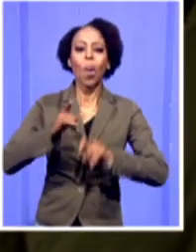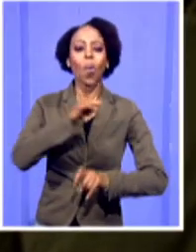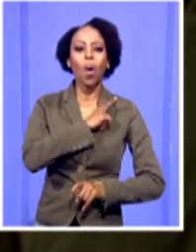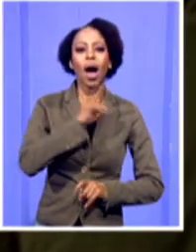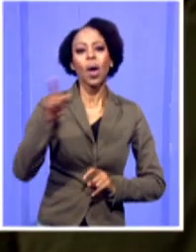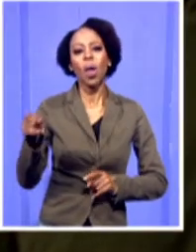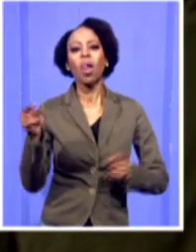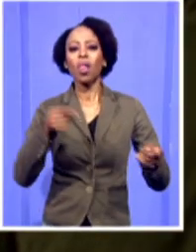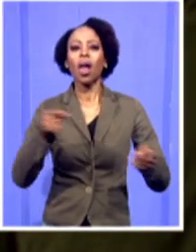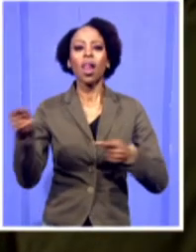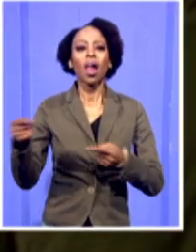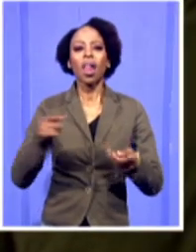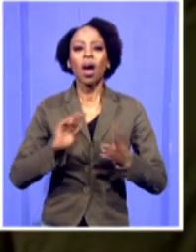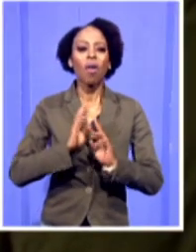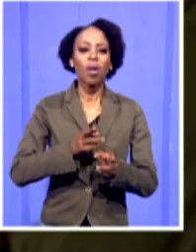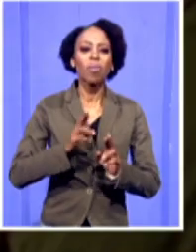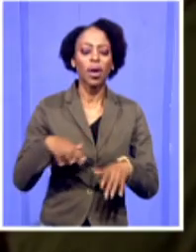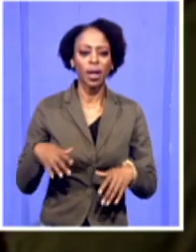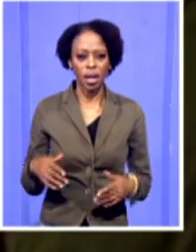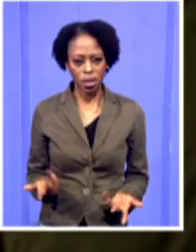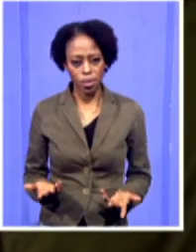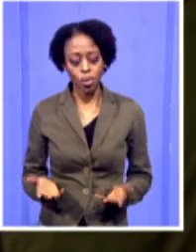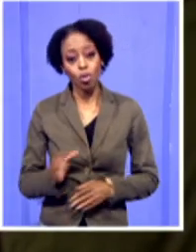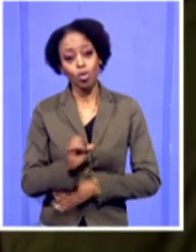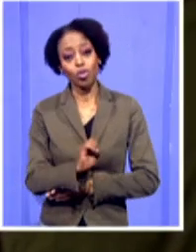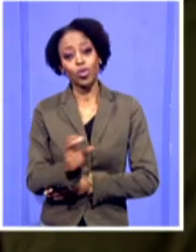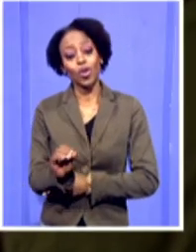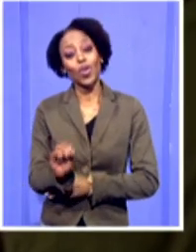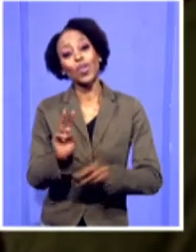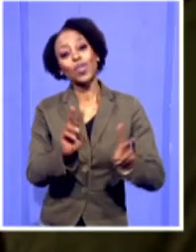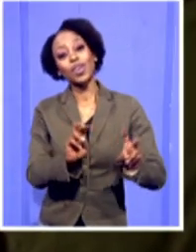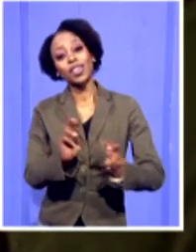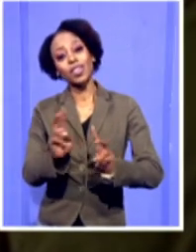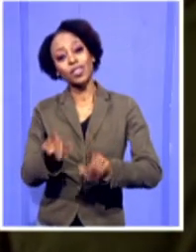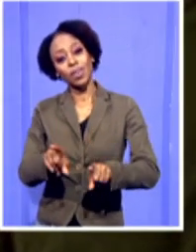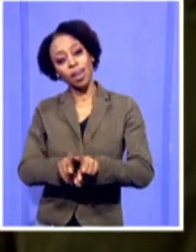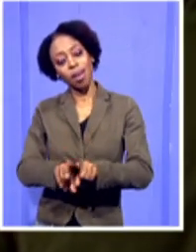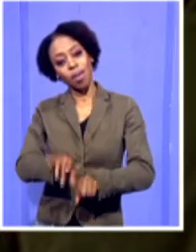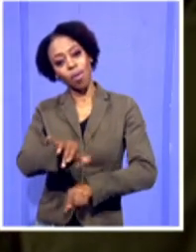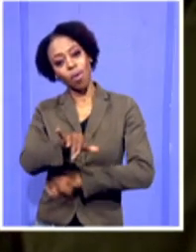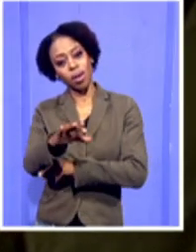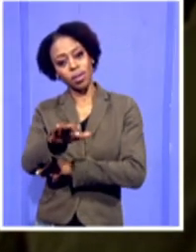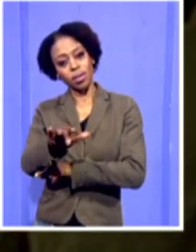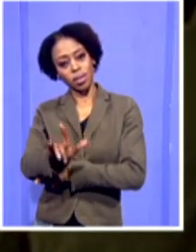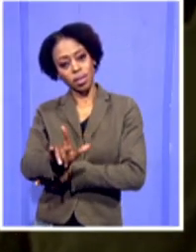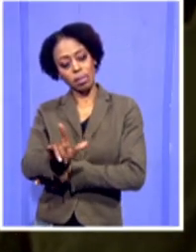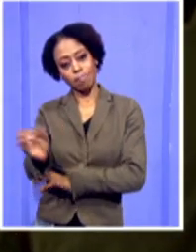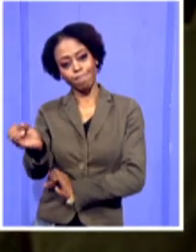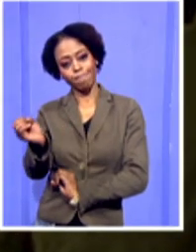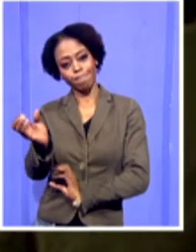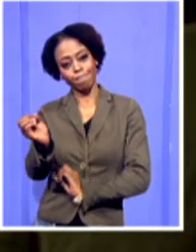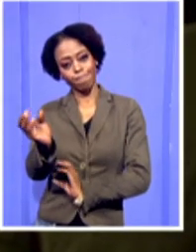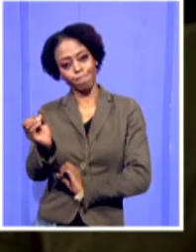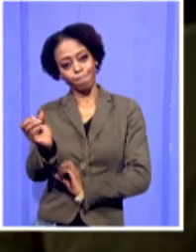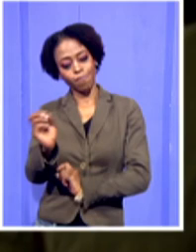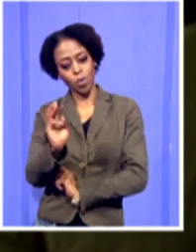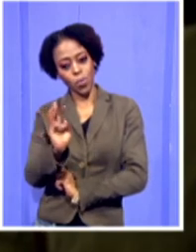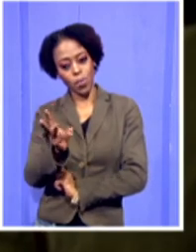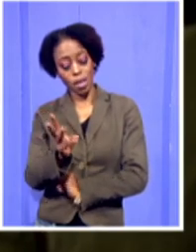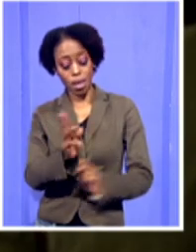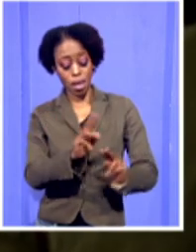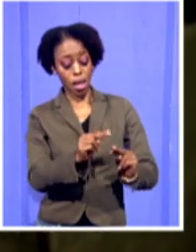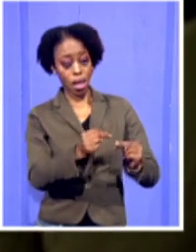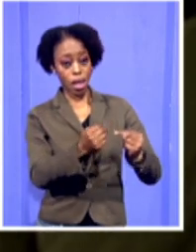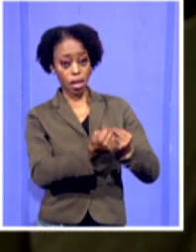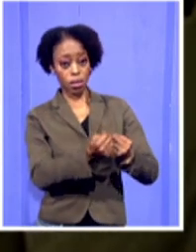we not answered. So the issue must be, as YCL is speaking, the national